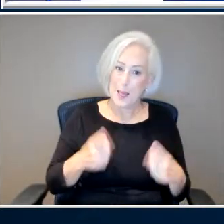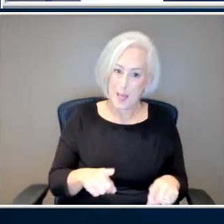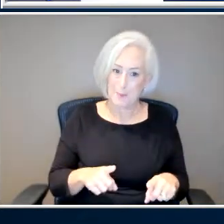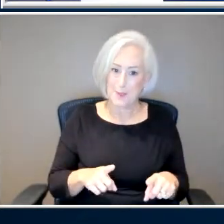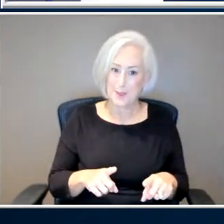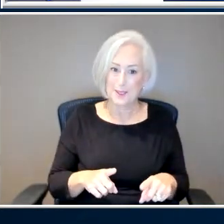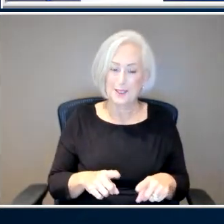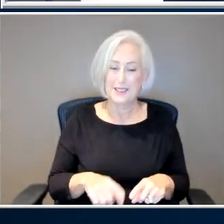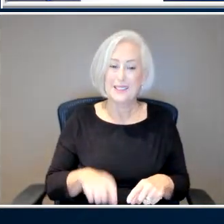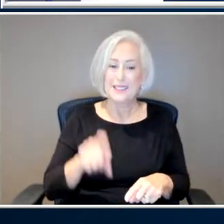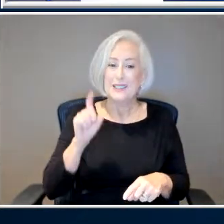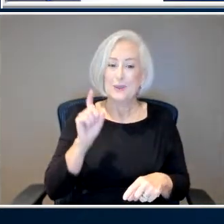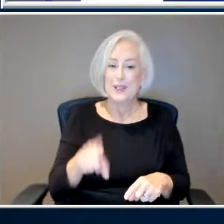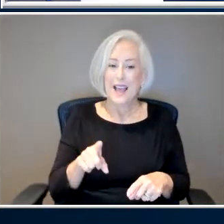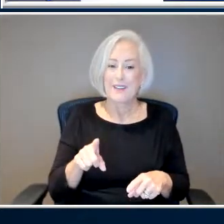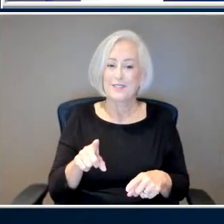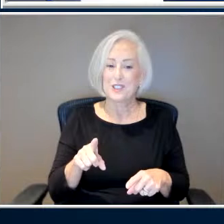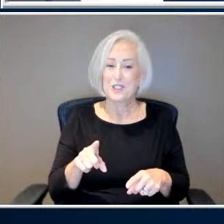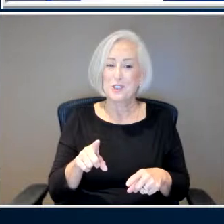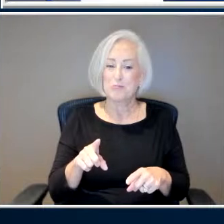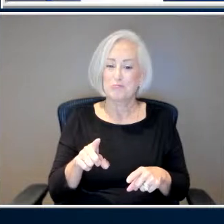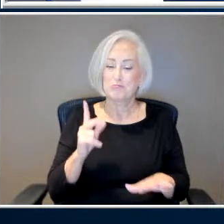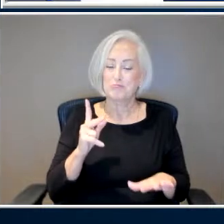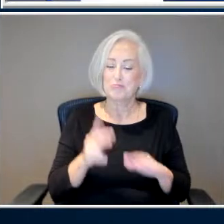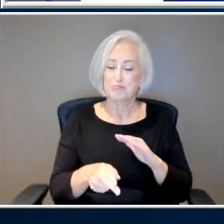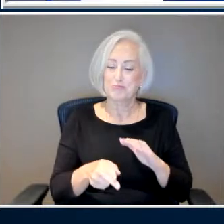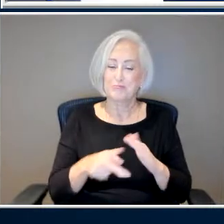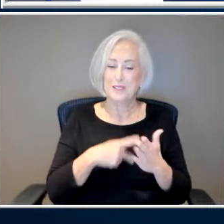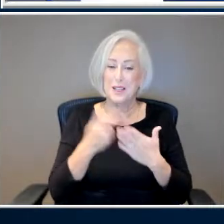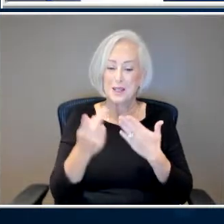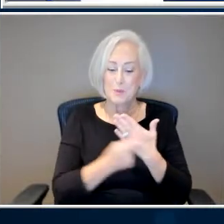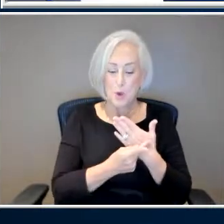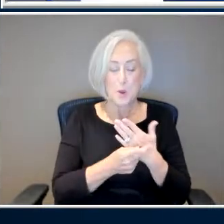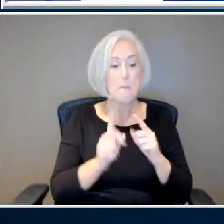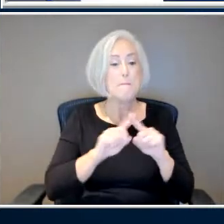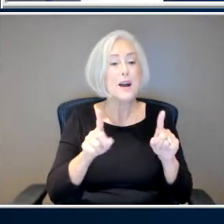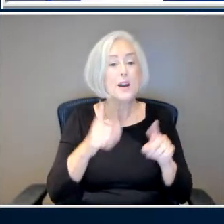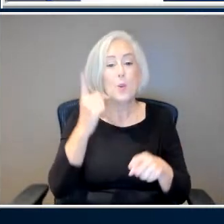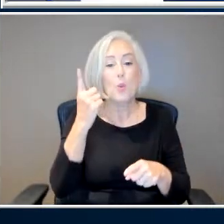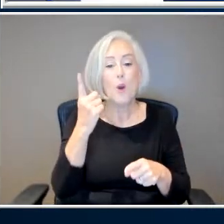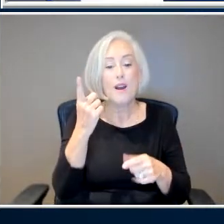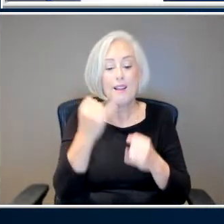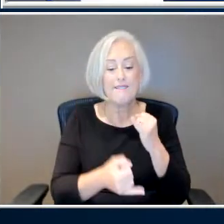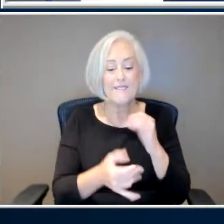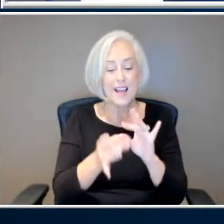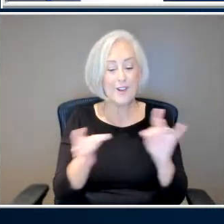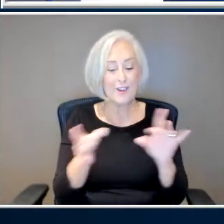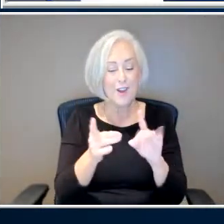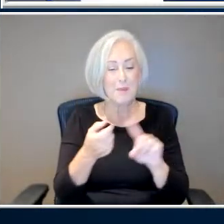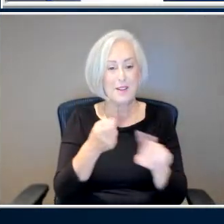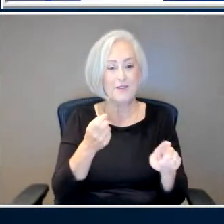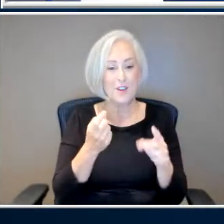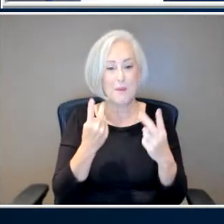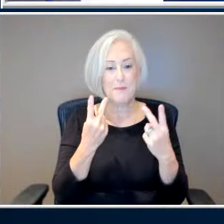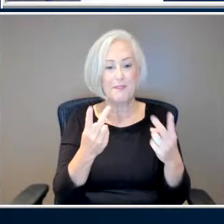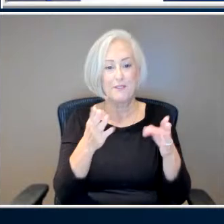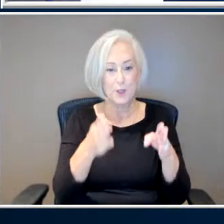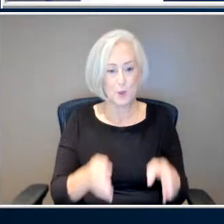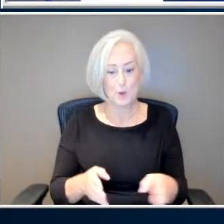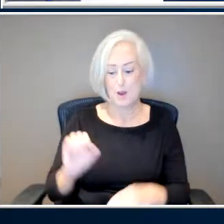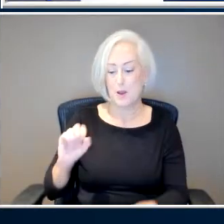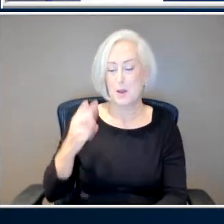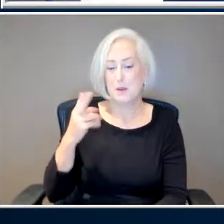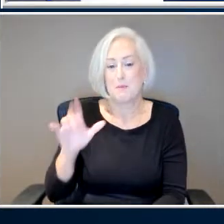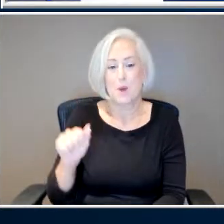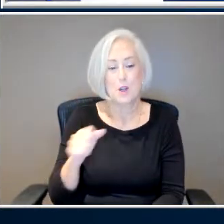to wrap up this particular program, but I want to share one final comment that just came in from our viewer, from Marcia. She writes, just